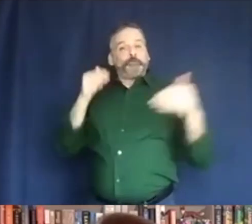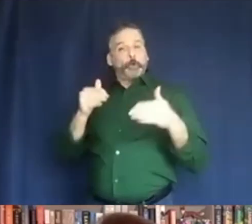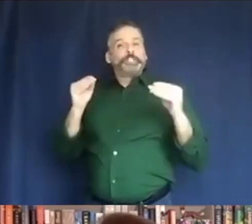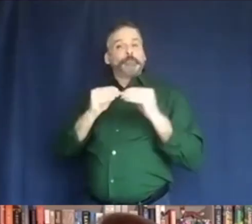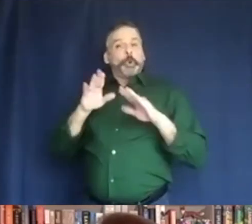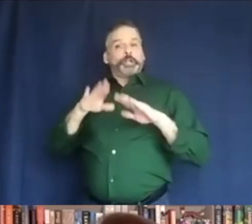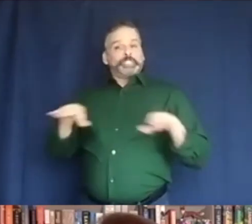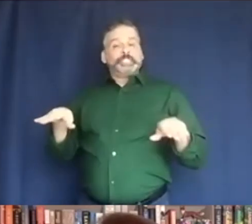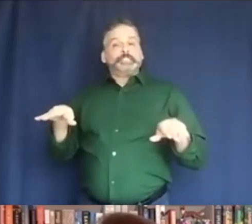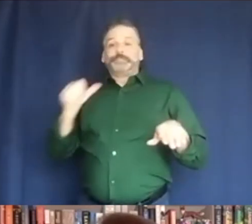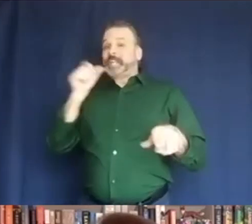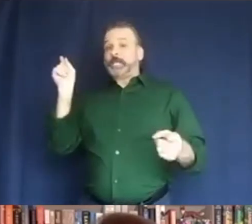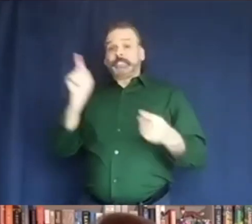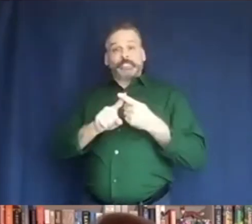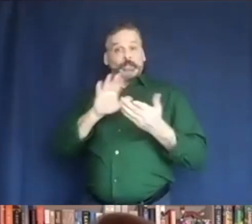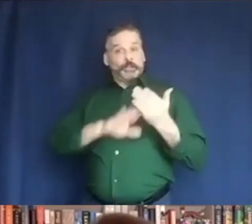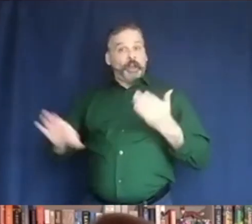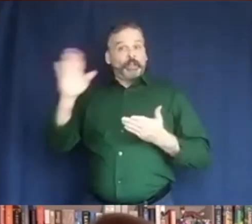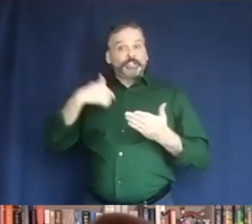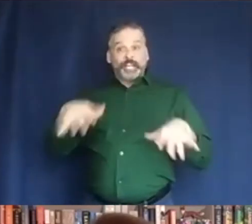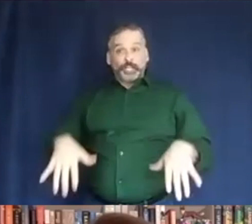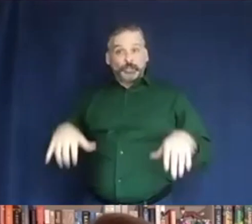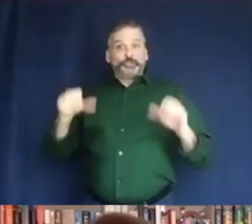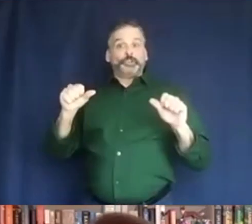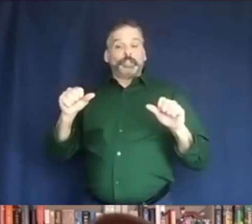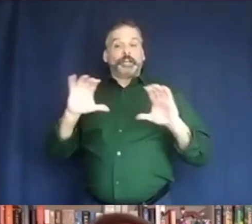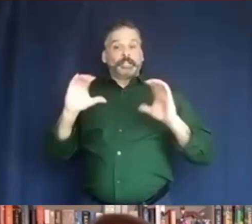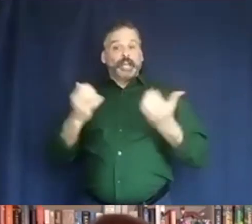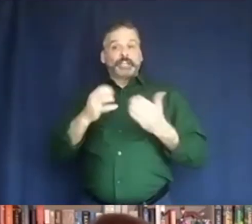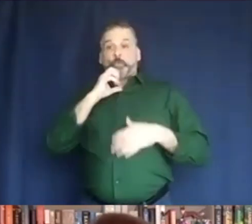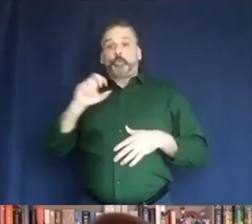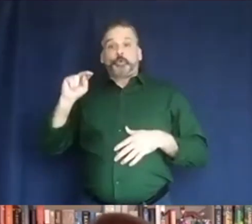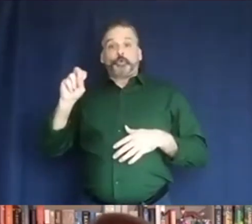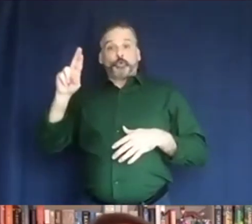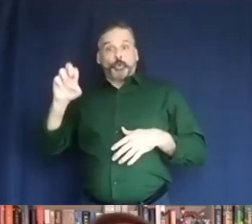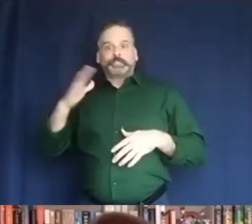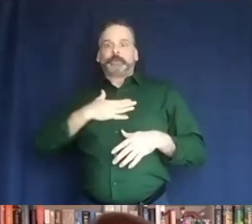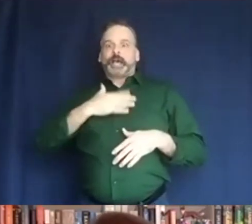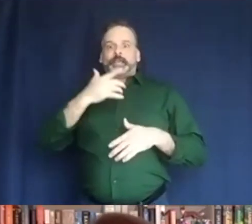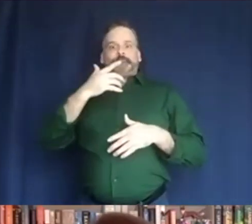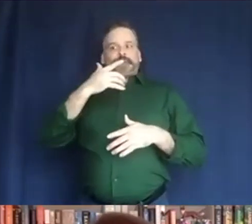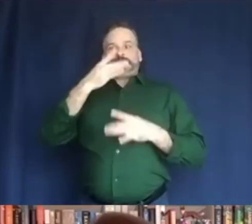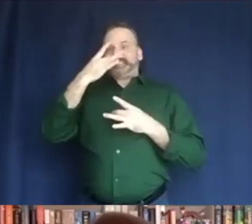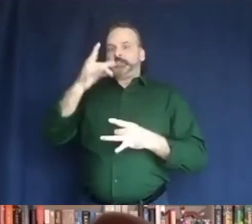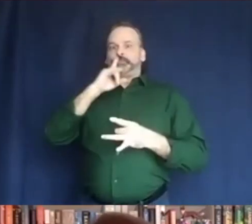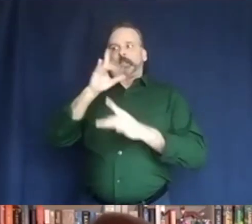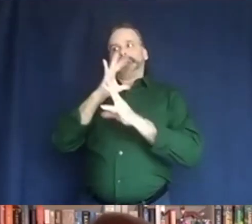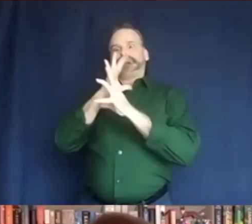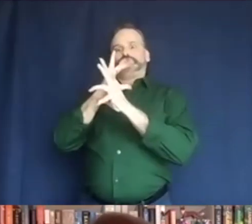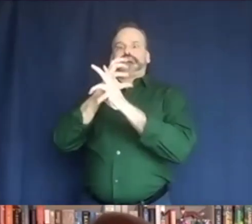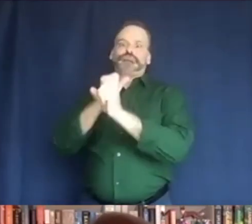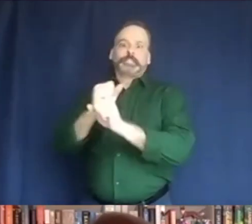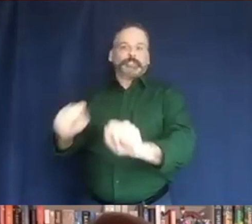And it wasn't until college where I took a class on Old Norse where my interest really started to perk, and I was able to read some